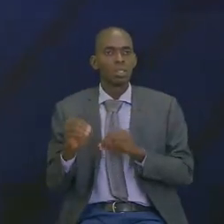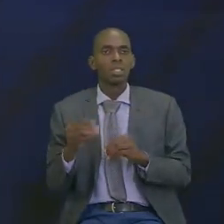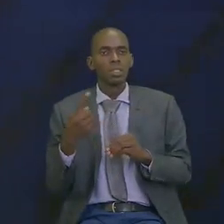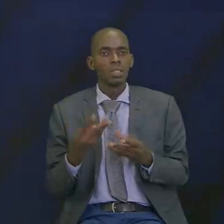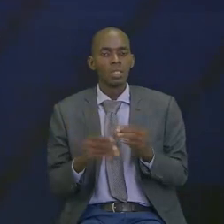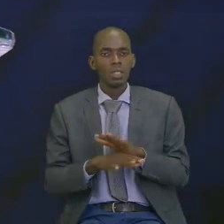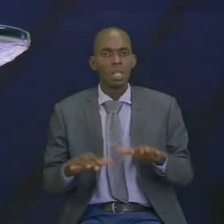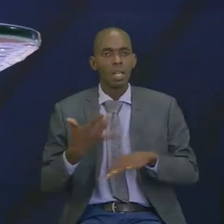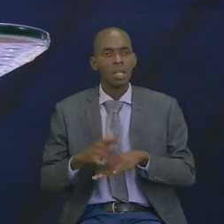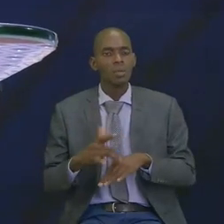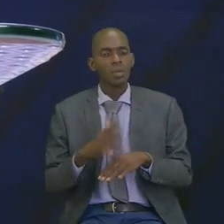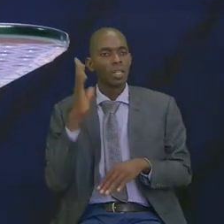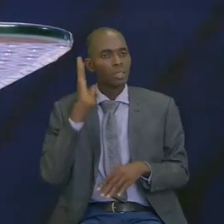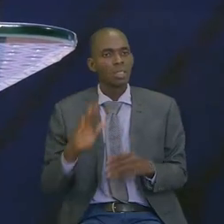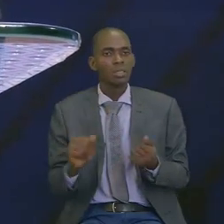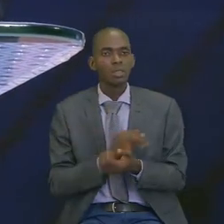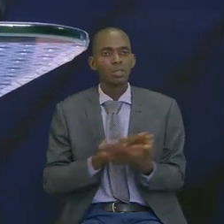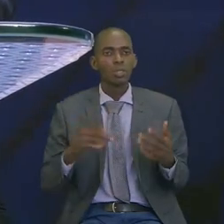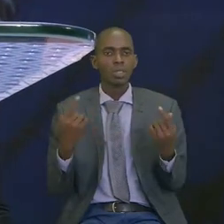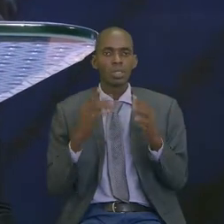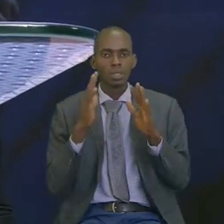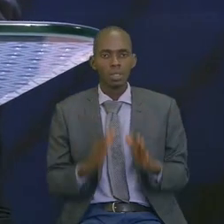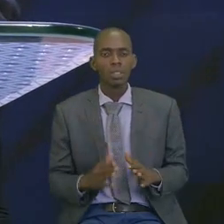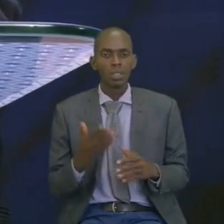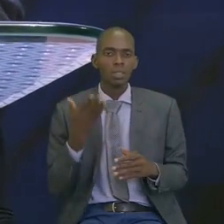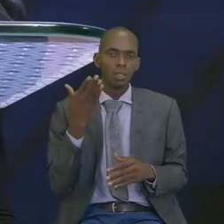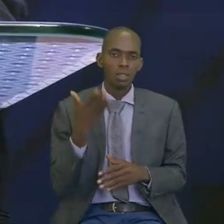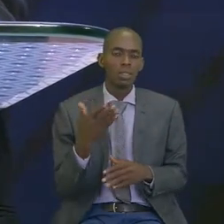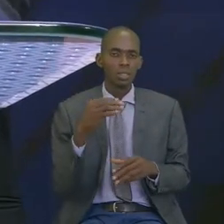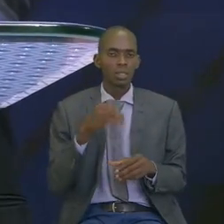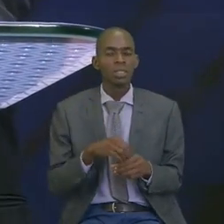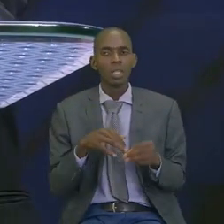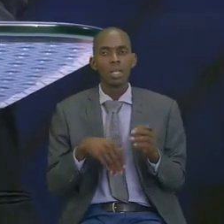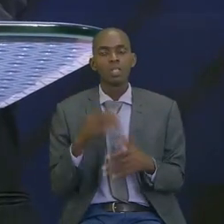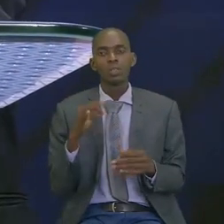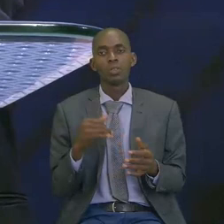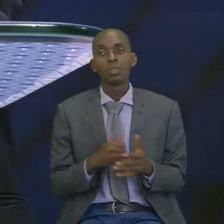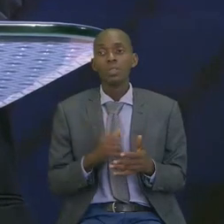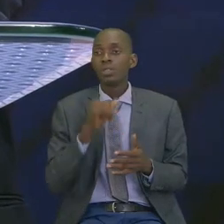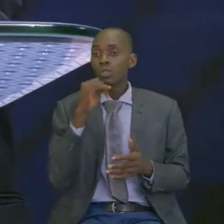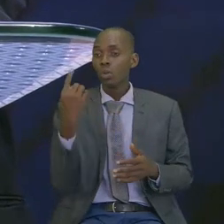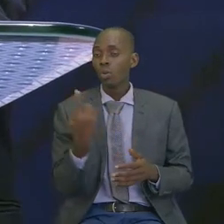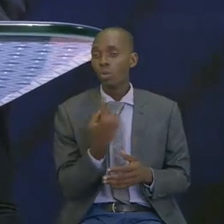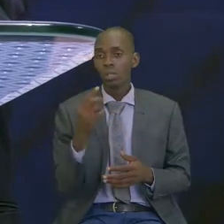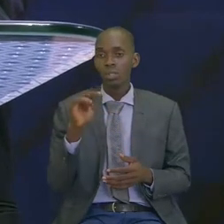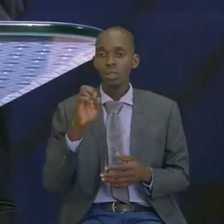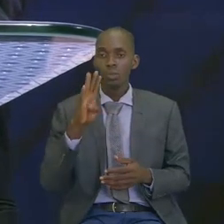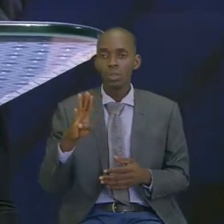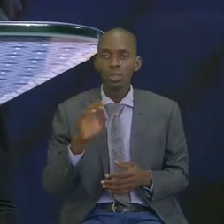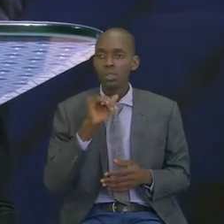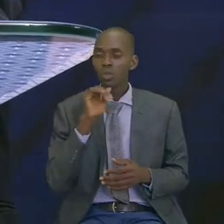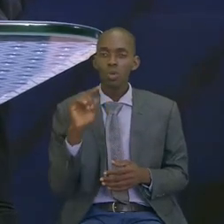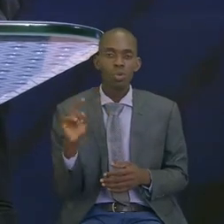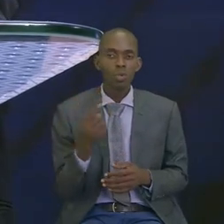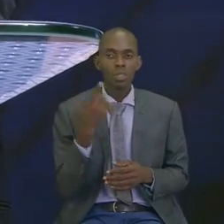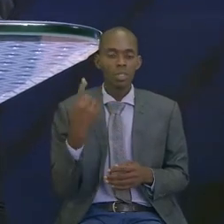he shall destroy the sinners thereof out of it. Not only Nebuchadnezzar, not only the